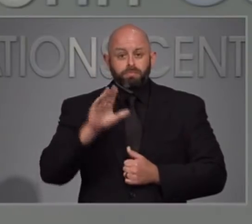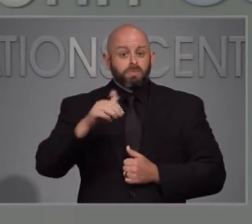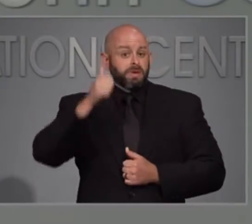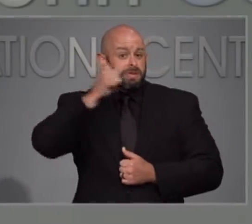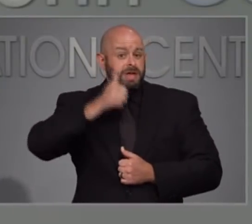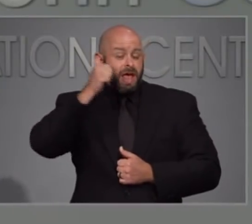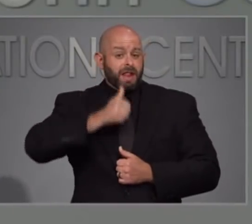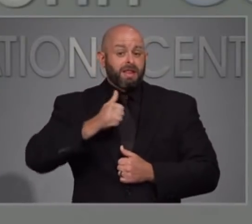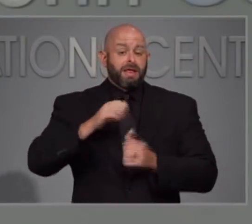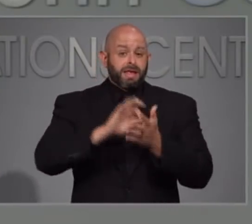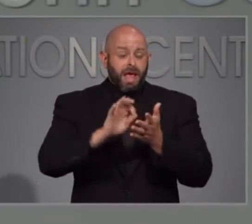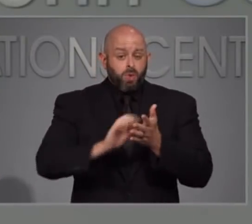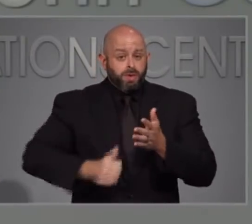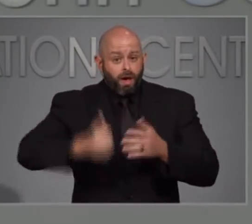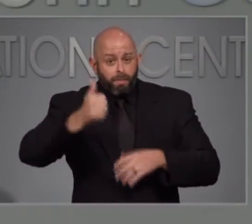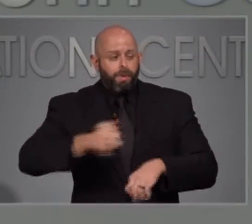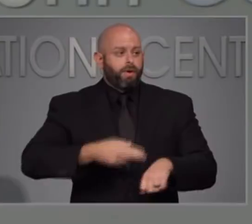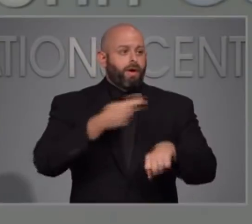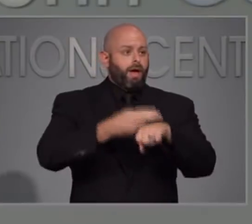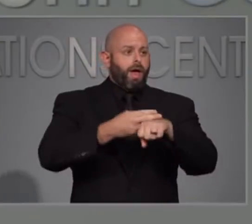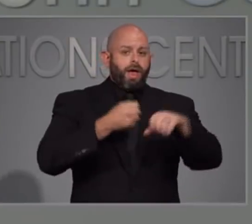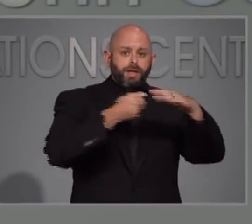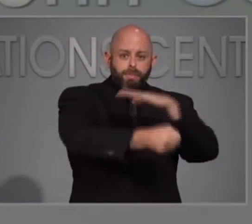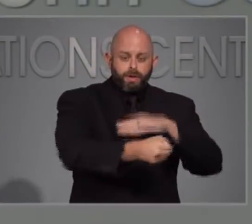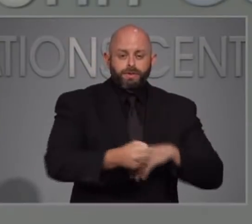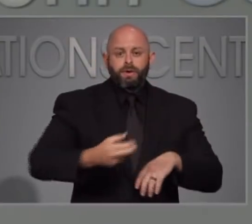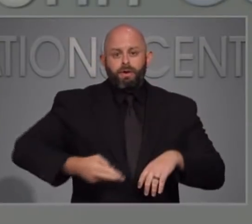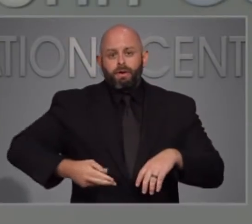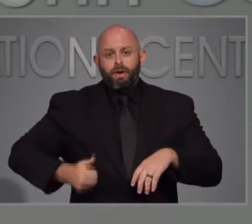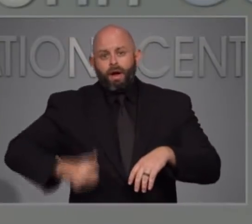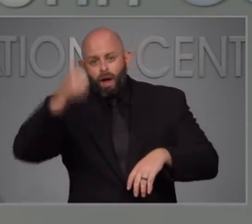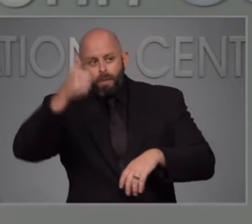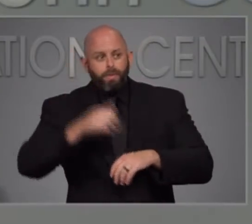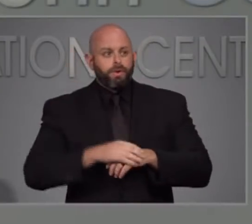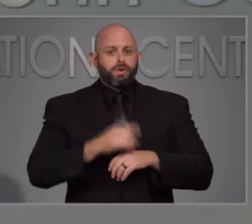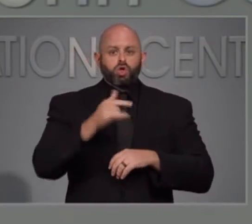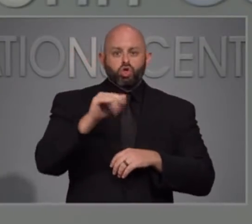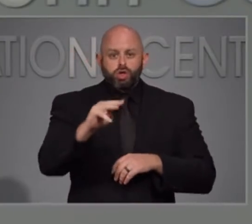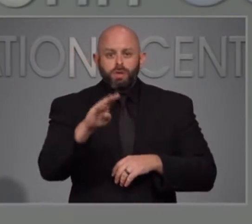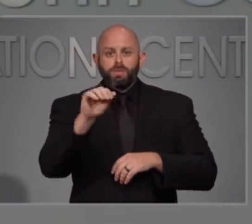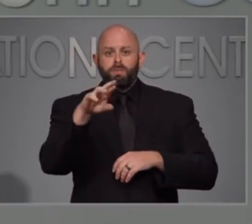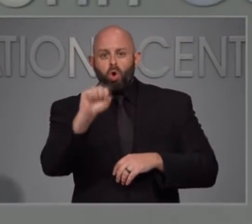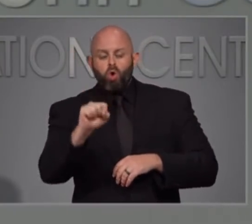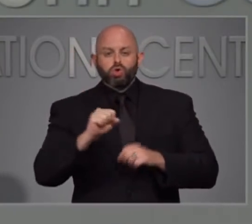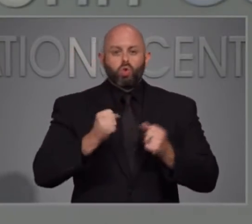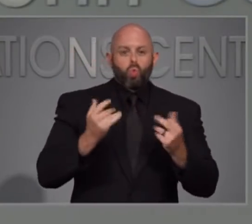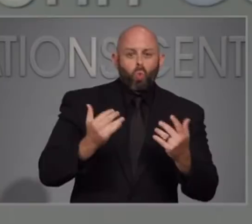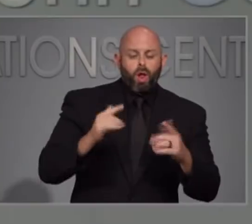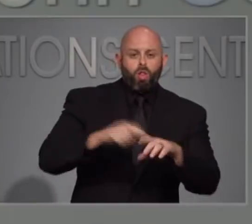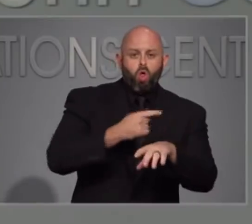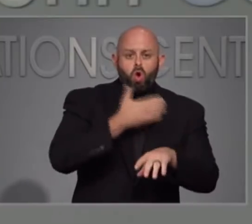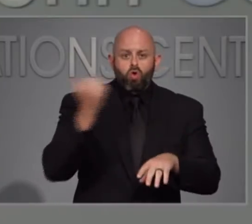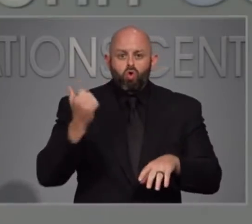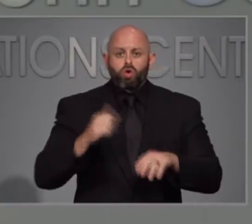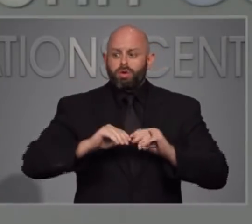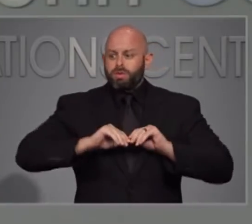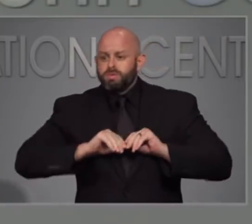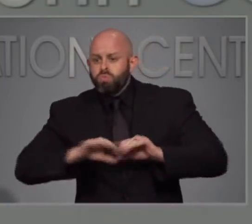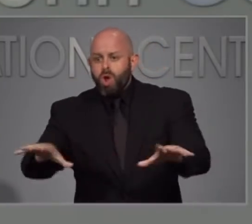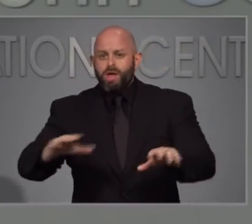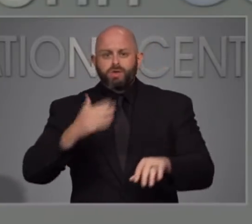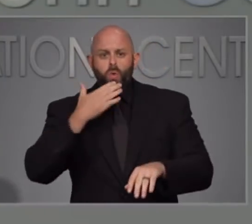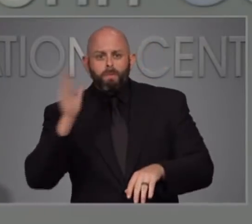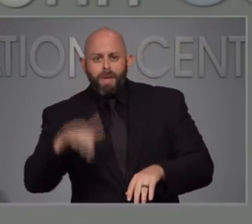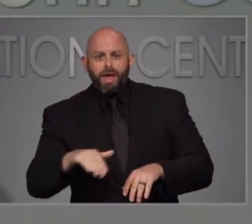are rising, hospitalizations are rising, gyms and bars have to wait longer. Our community spread is so bad, New York, New Jersey,